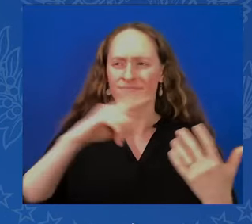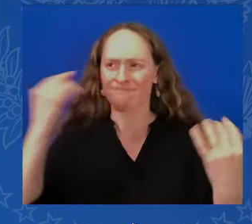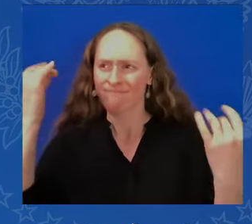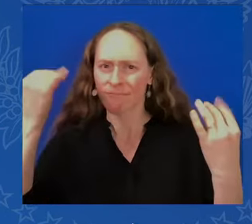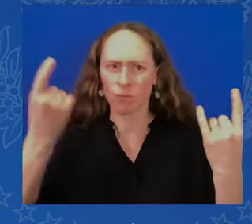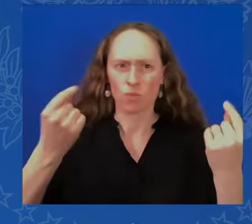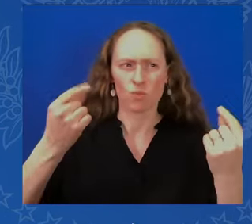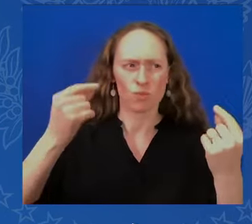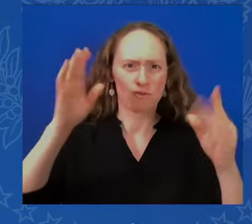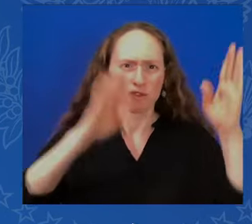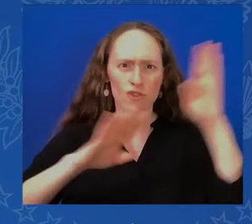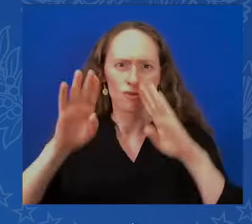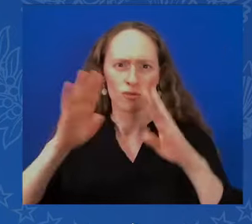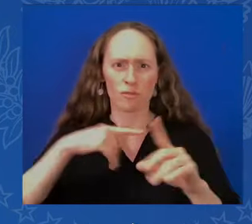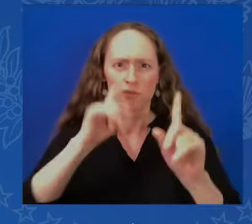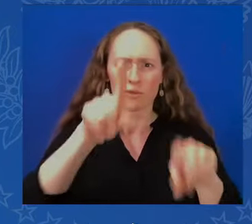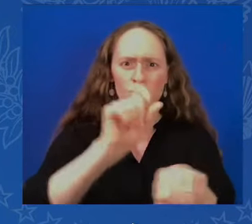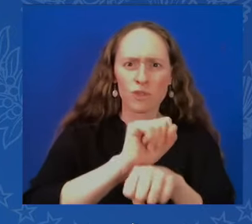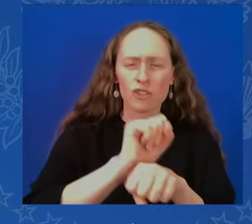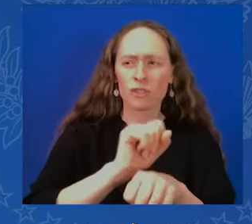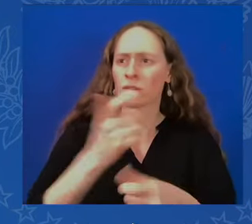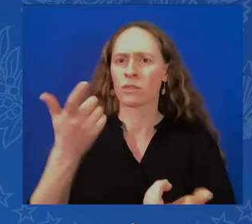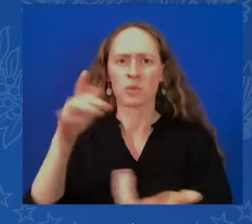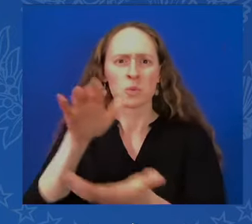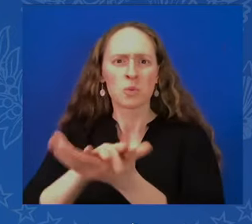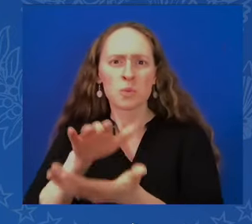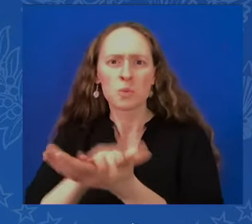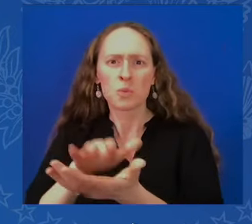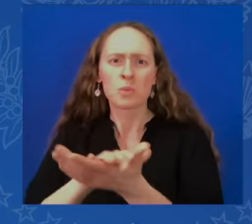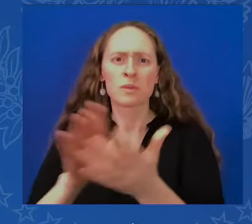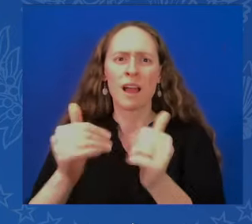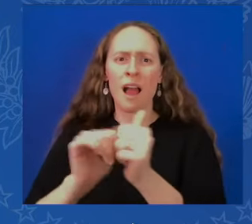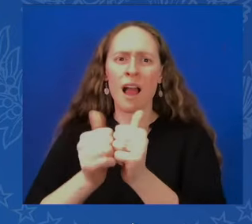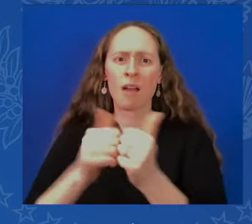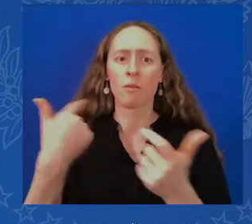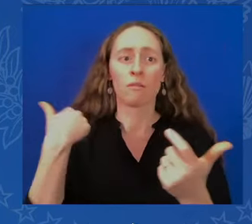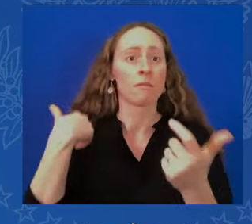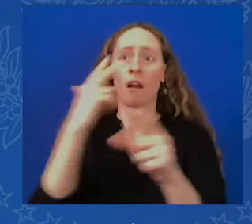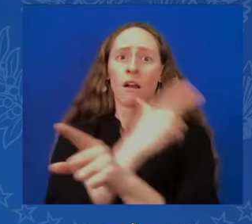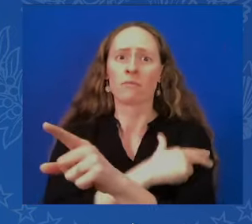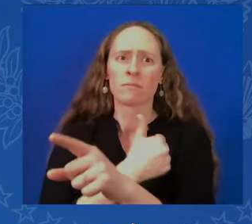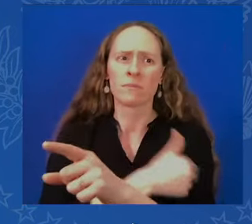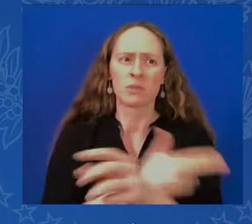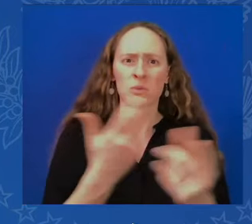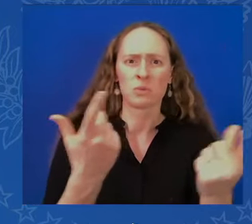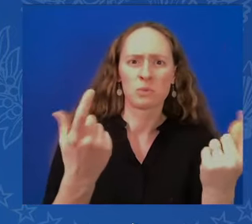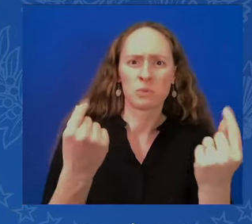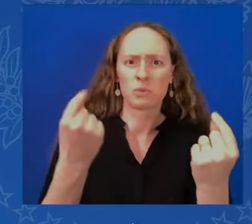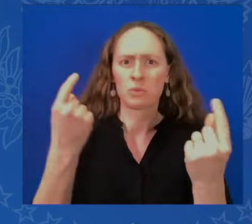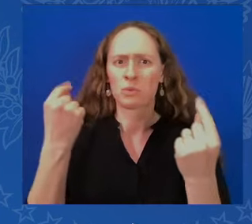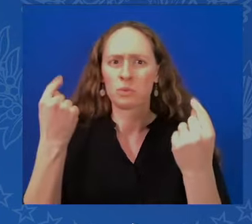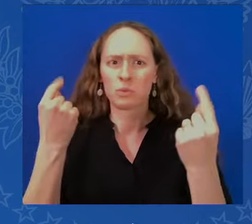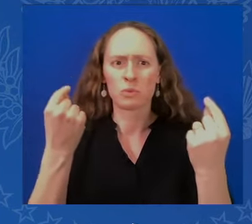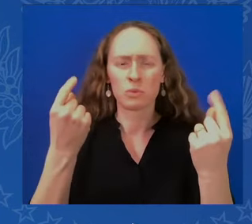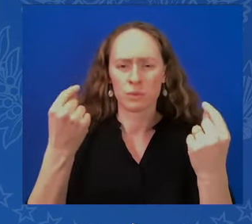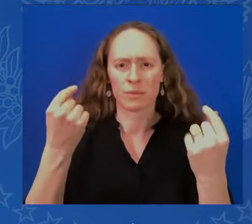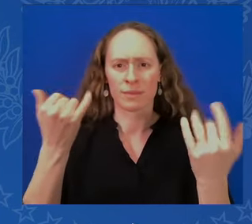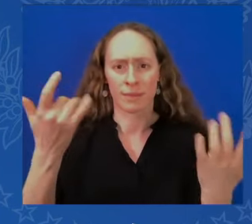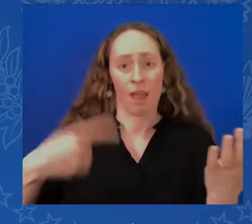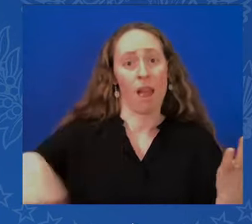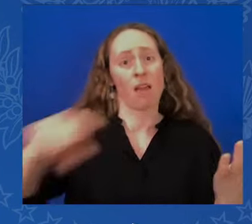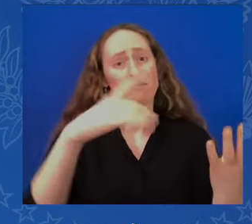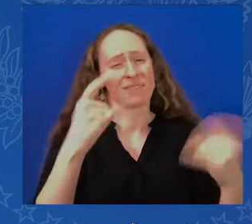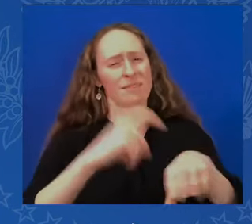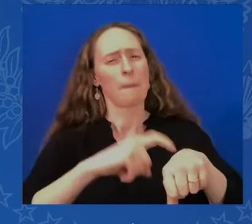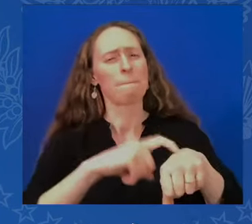I get to a hospital? Response, everyone, including Congress, should be asking only one question, and they're going to be asked a question